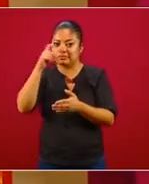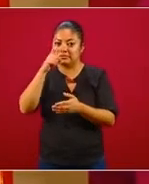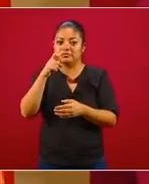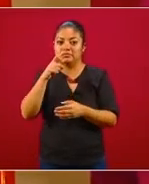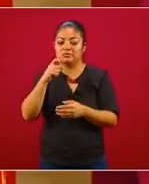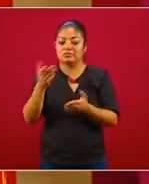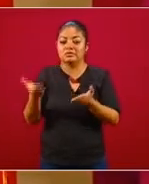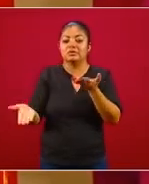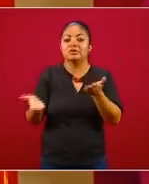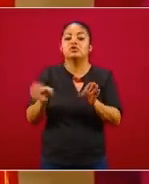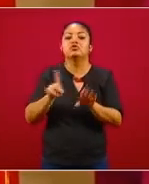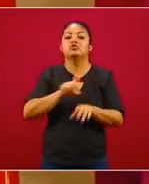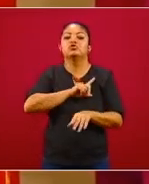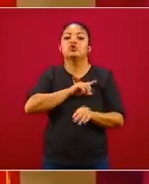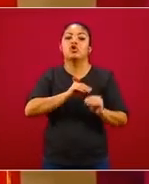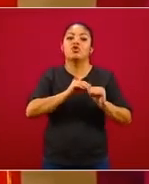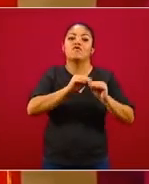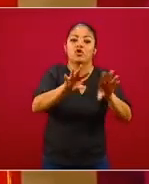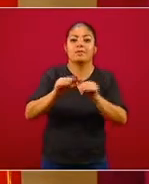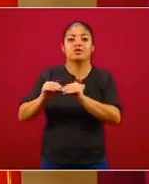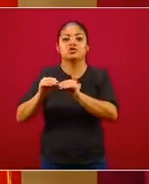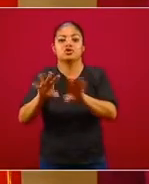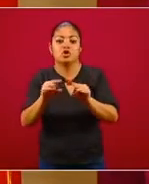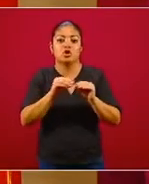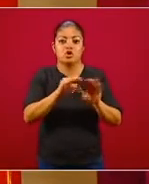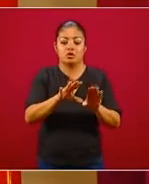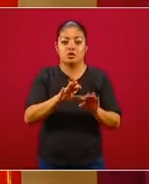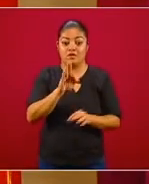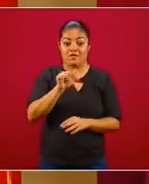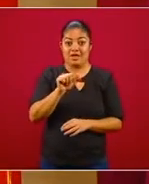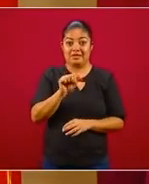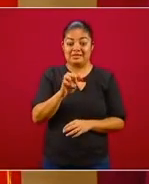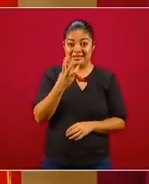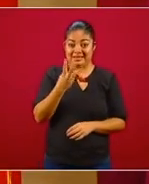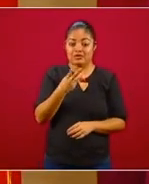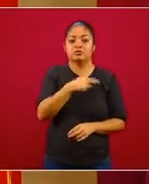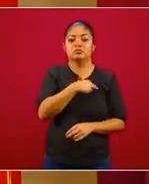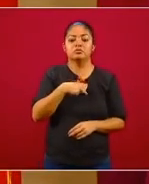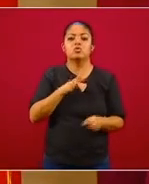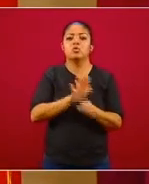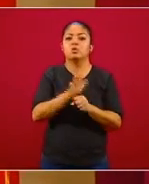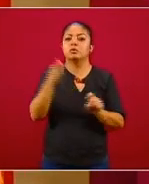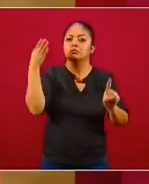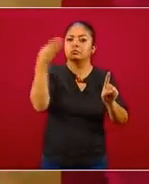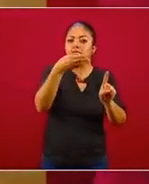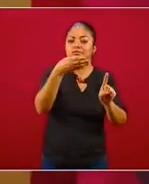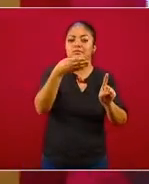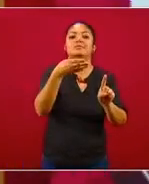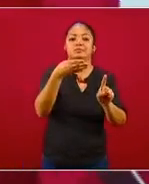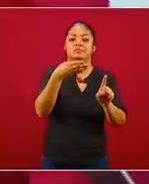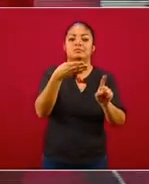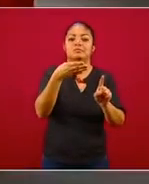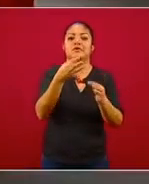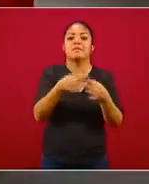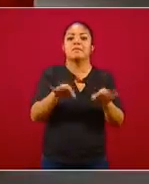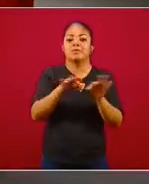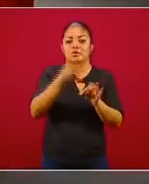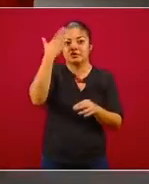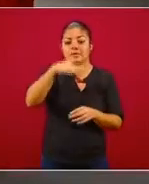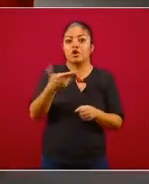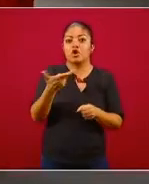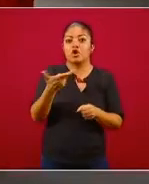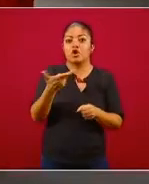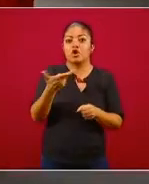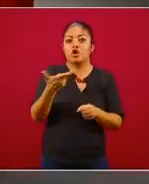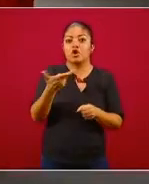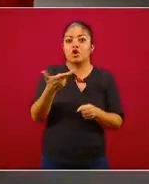Both ser elements can be informativos, pero informative, para fines but de la fase for 3, what we need nuestro for énfasis phase es la 3 is we ocupación really want to know hospitalaria. about occupancy